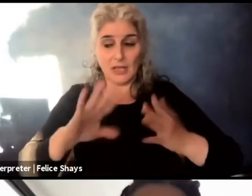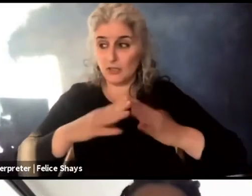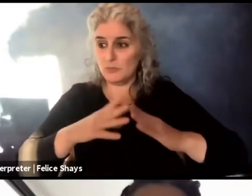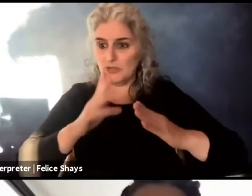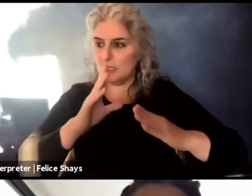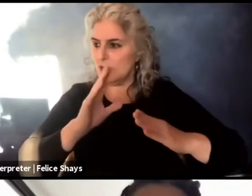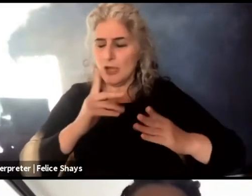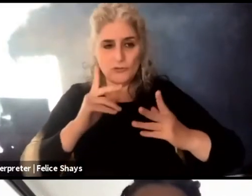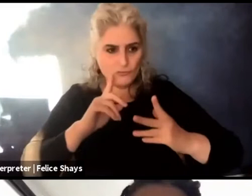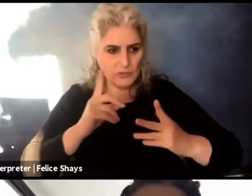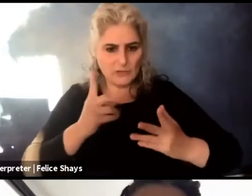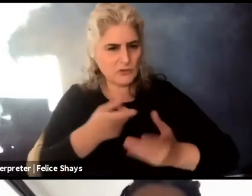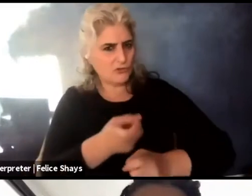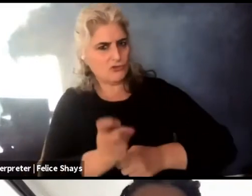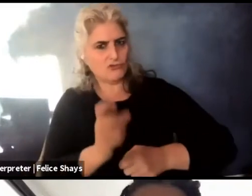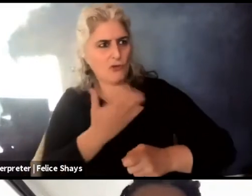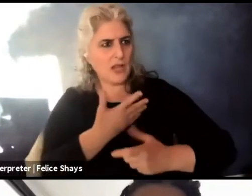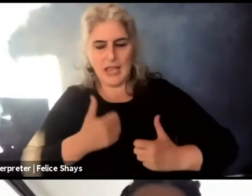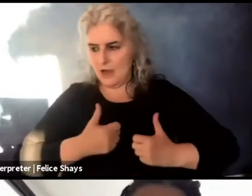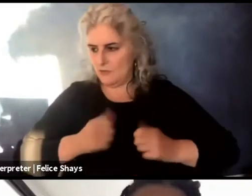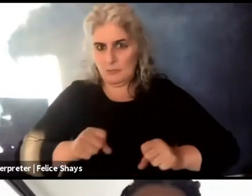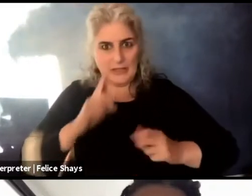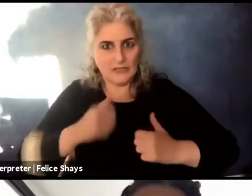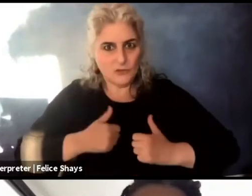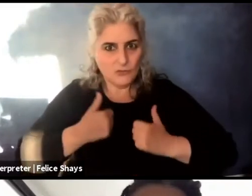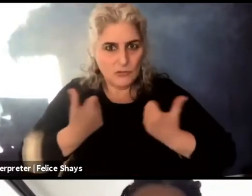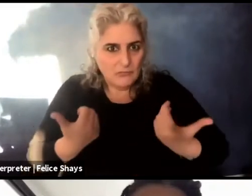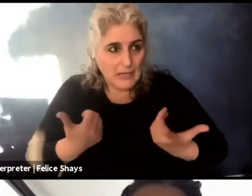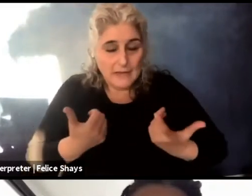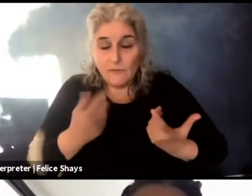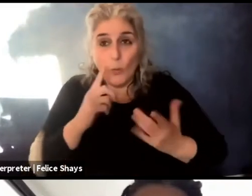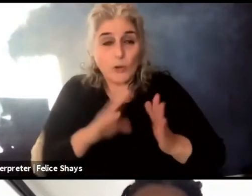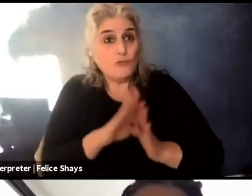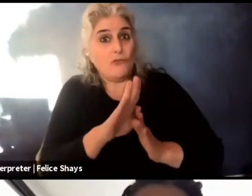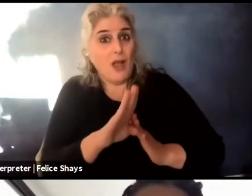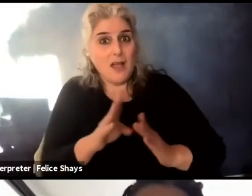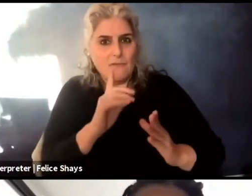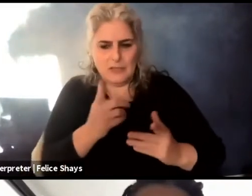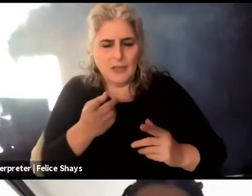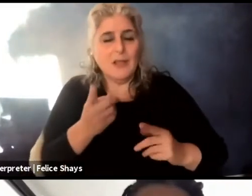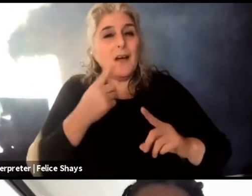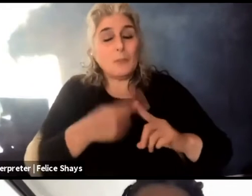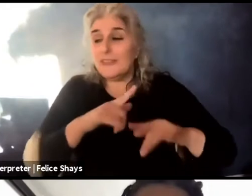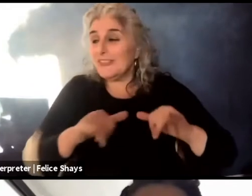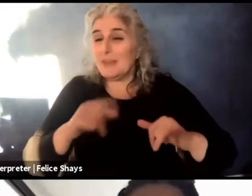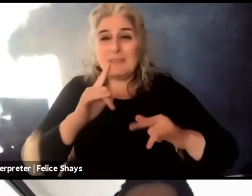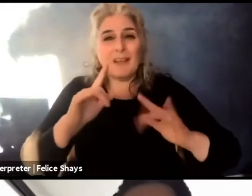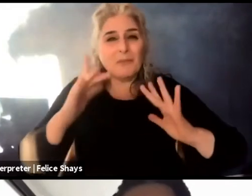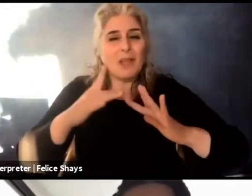to thrive or to be able to survive even, and also taking down resources, taking